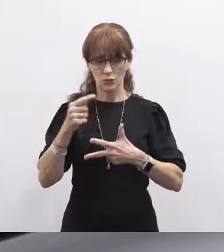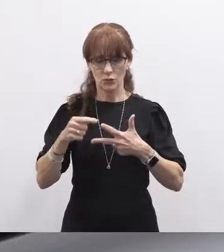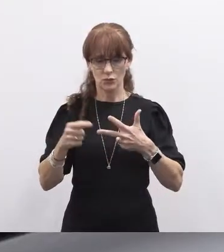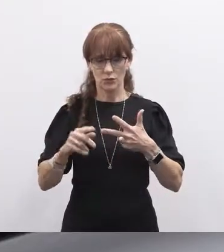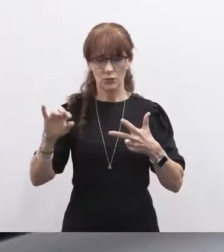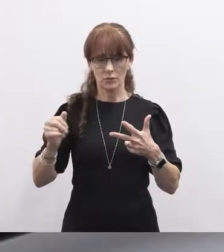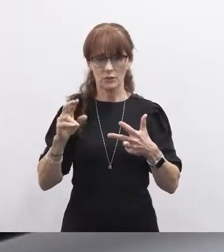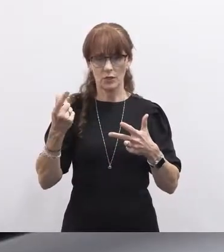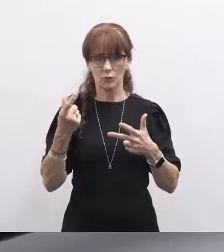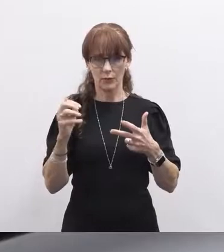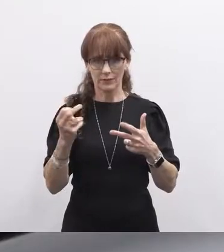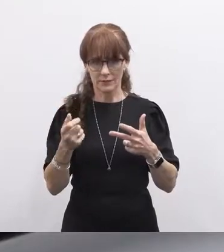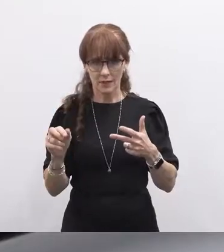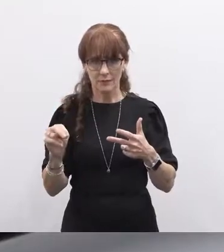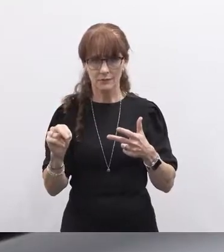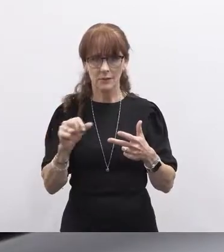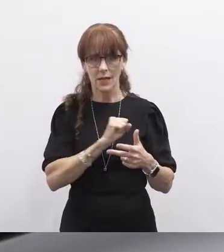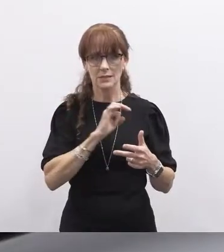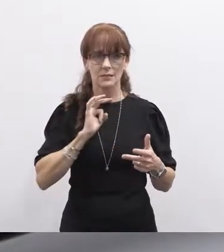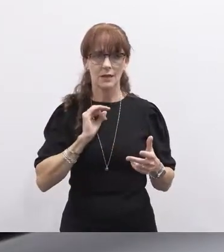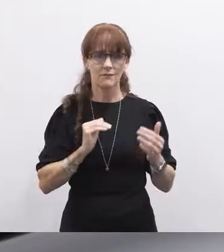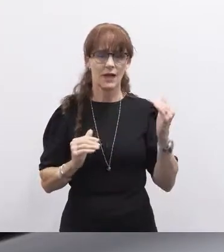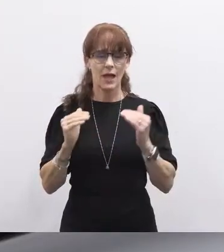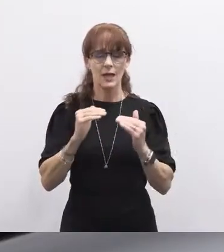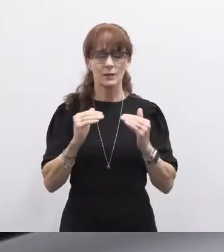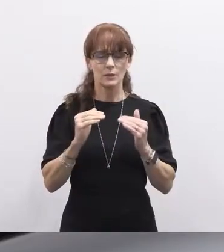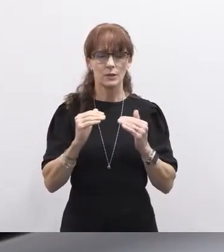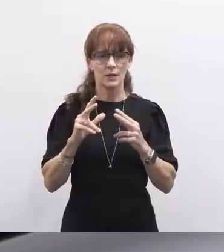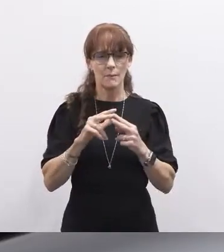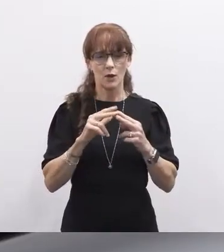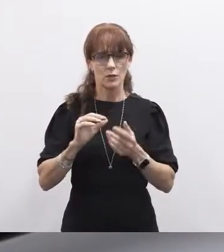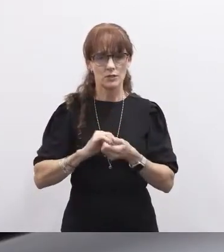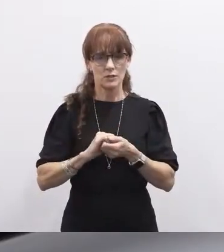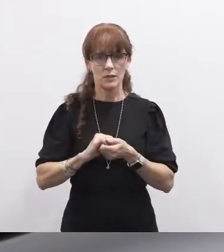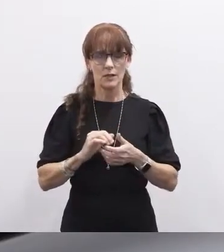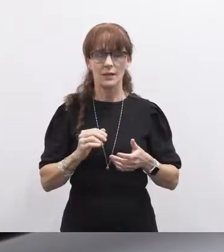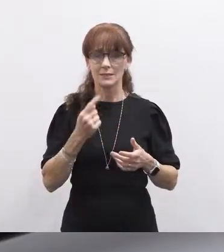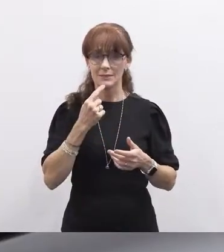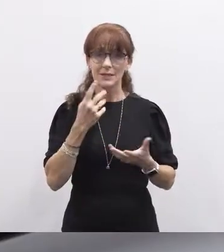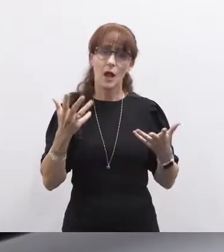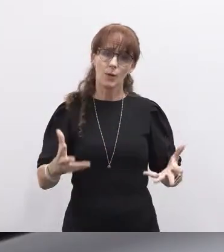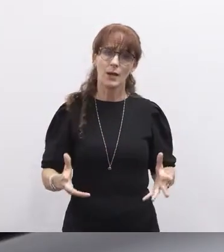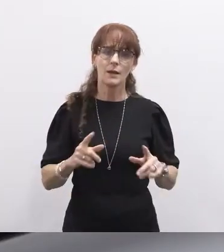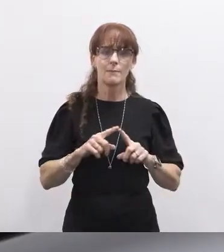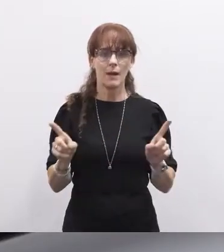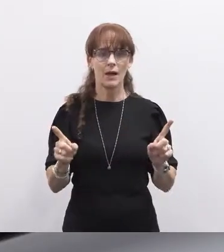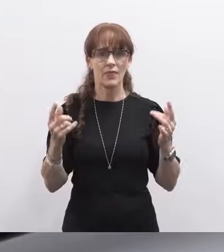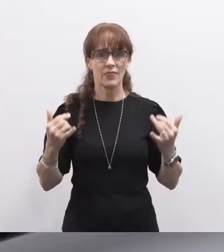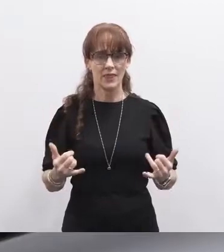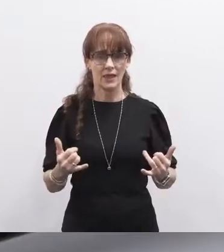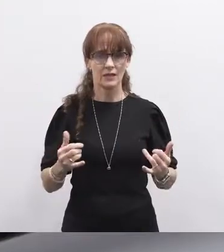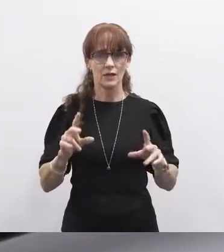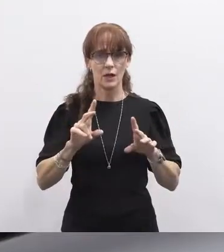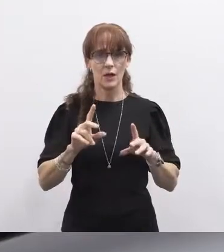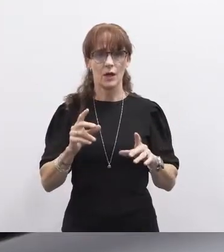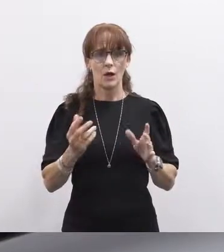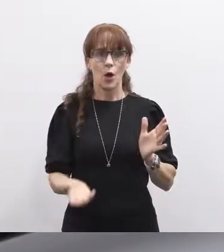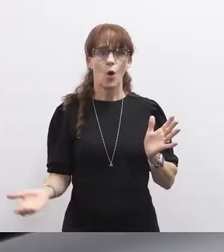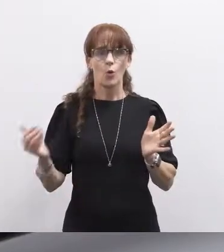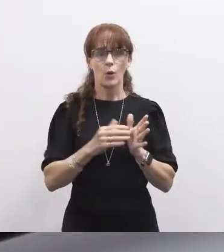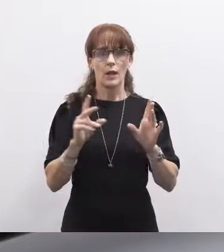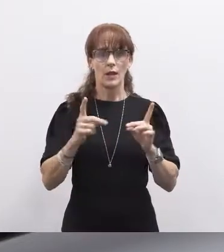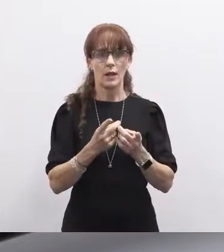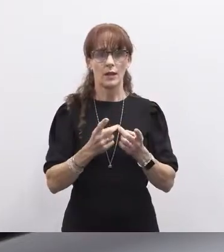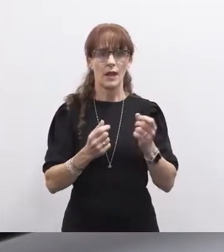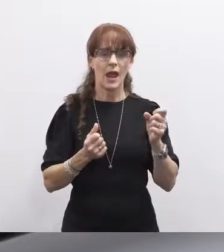Justin Grayson, and other staff from Equity Engagement and Partnerships. It's been said already, but redistricting occurs once